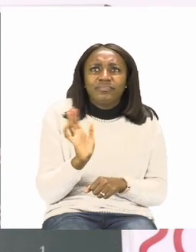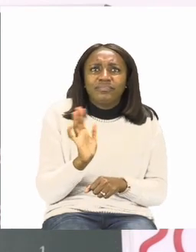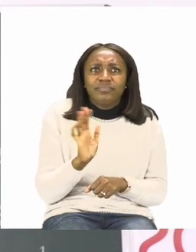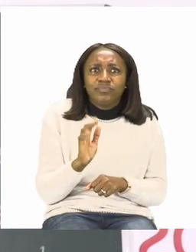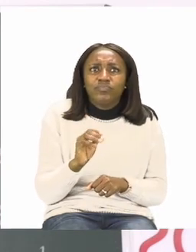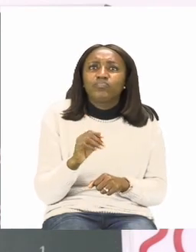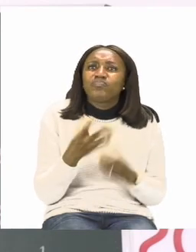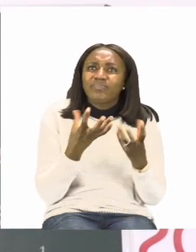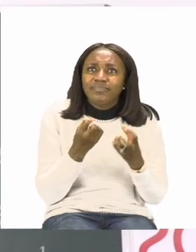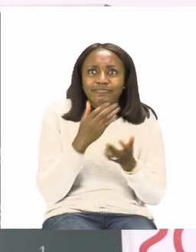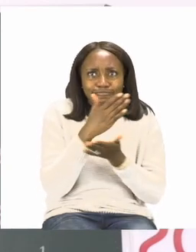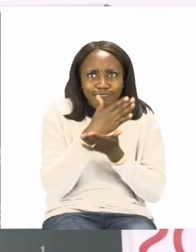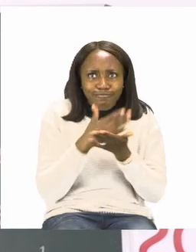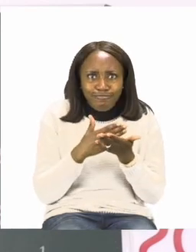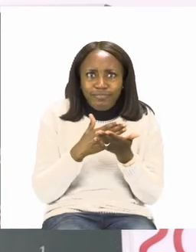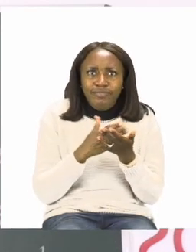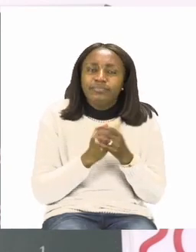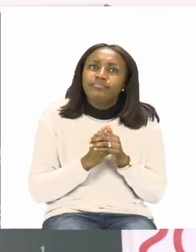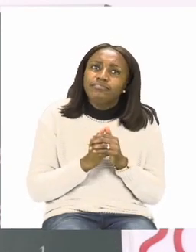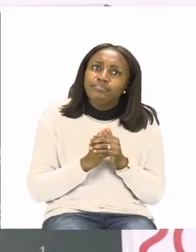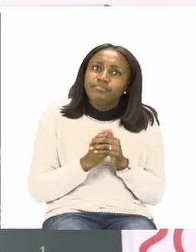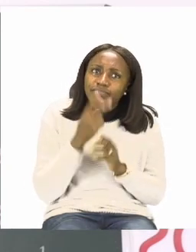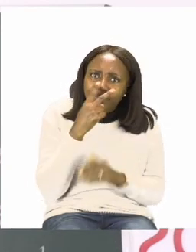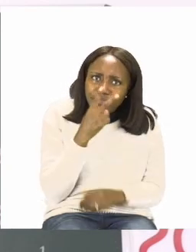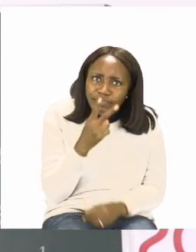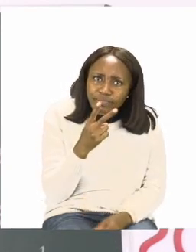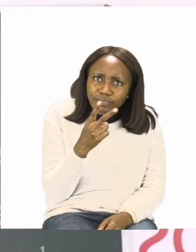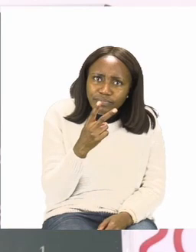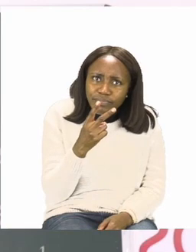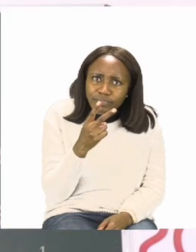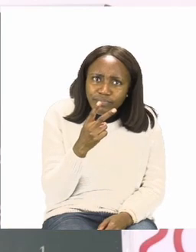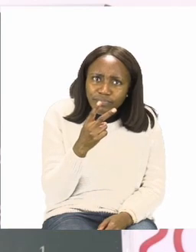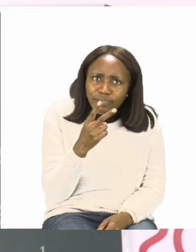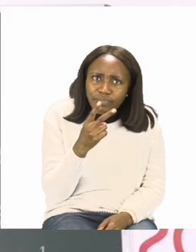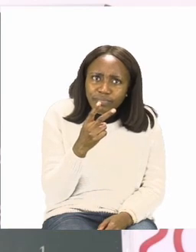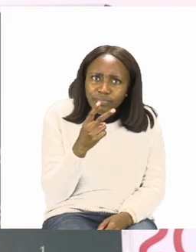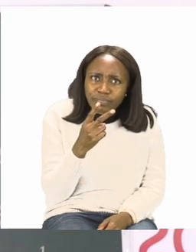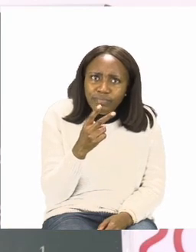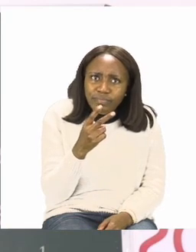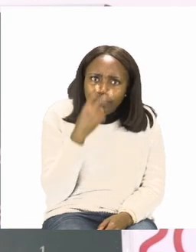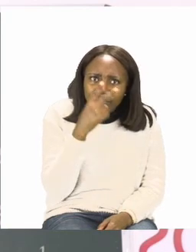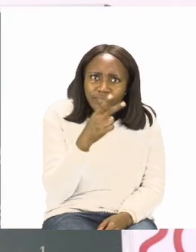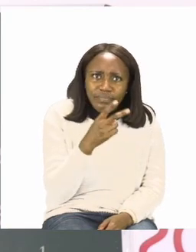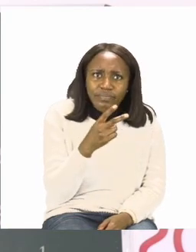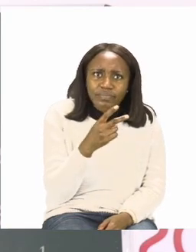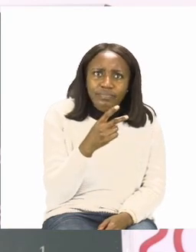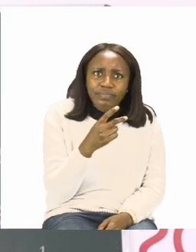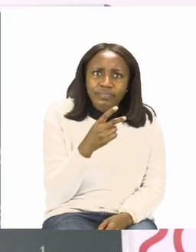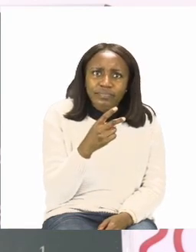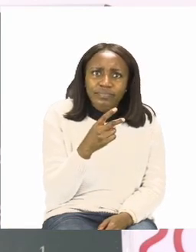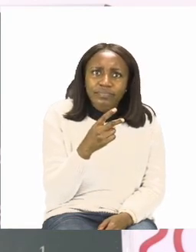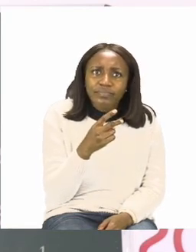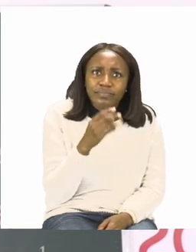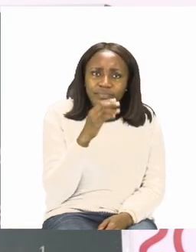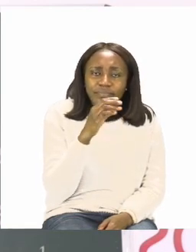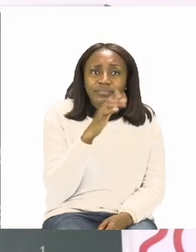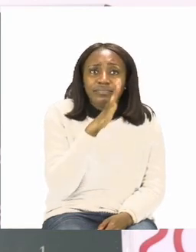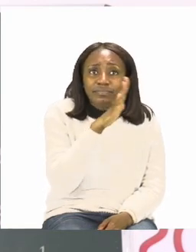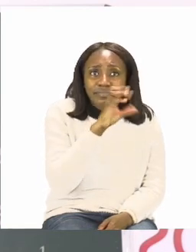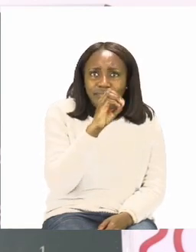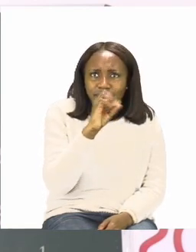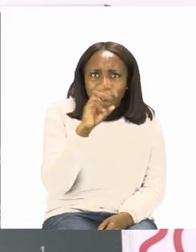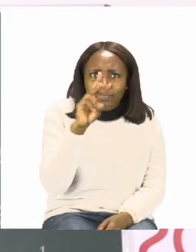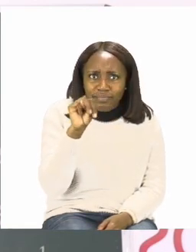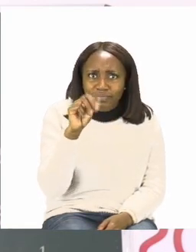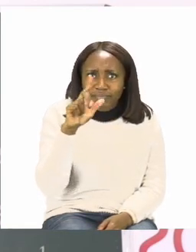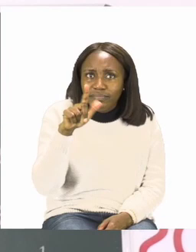half. So if you look on the side of the jar, they show you where the 500